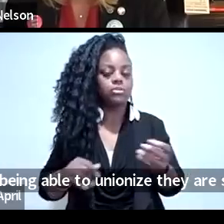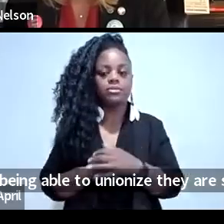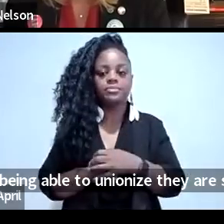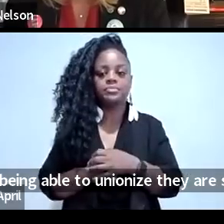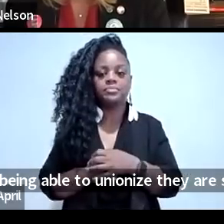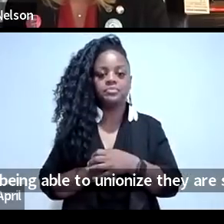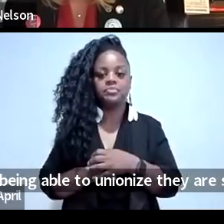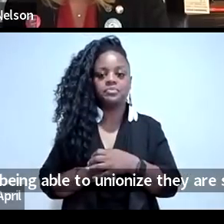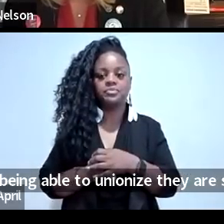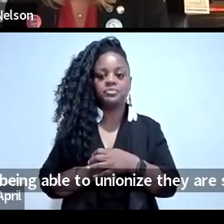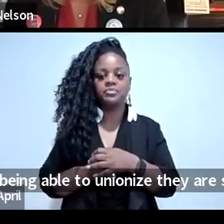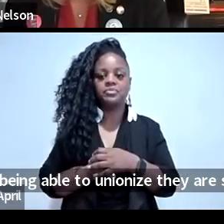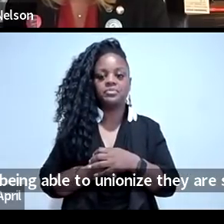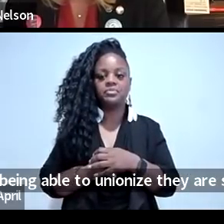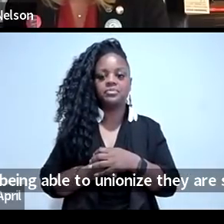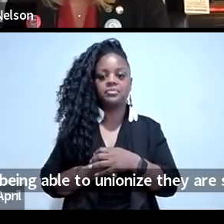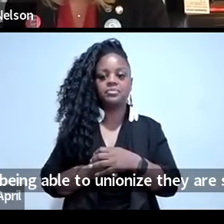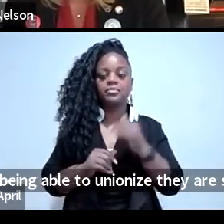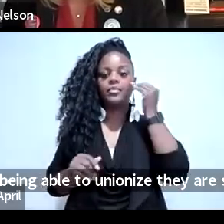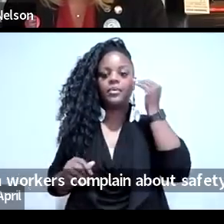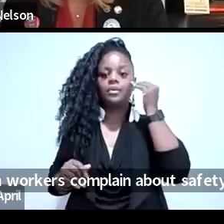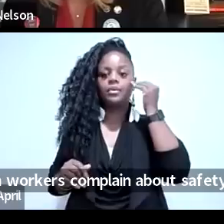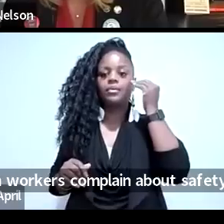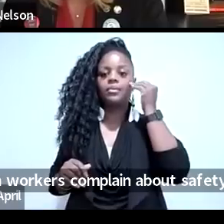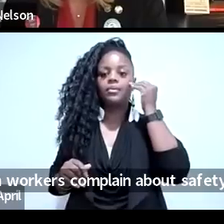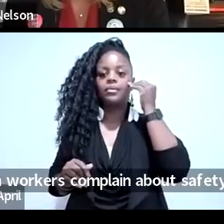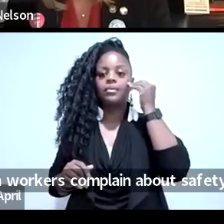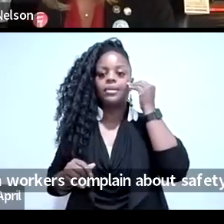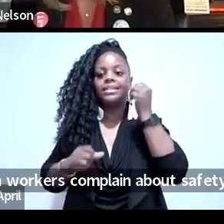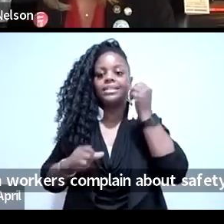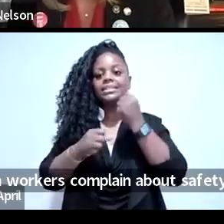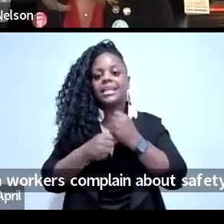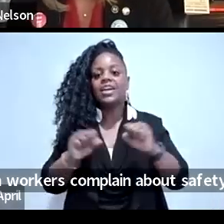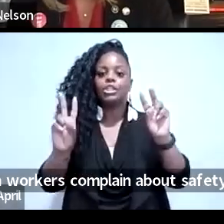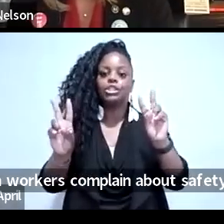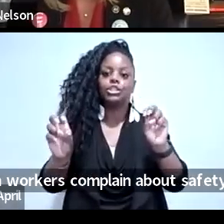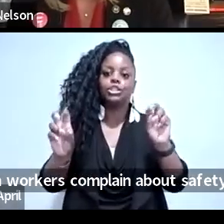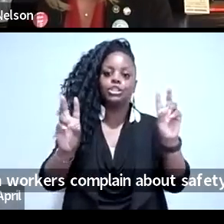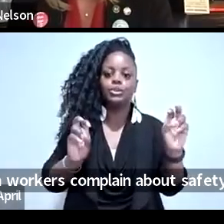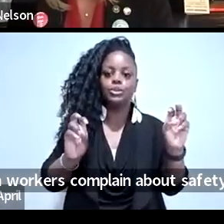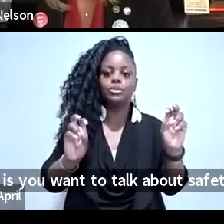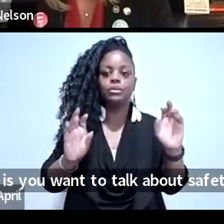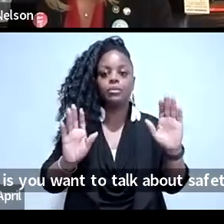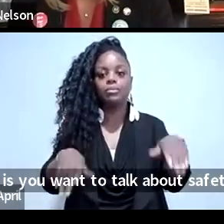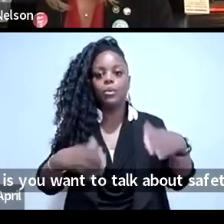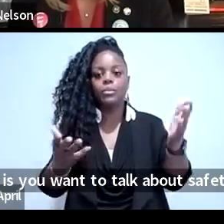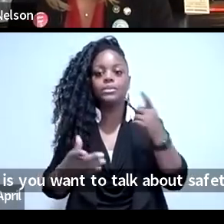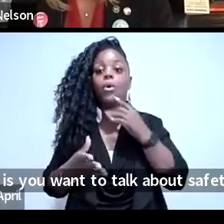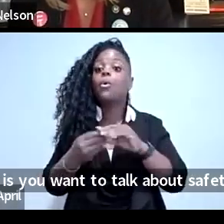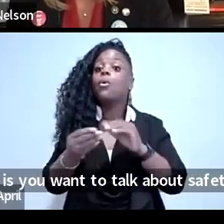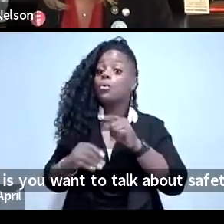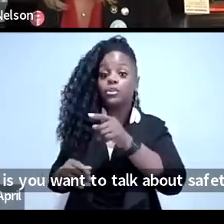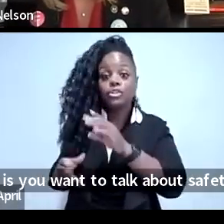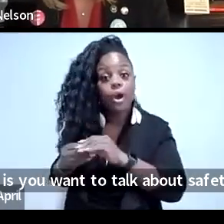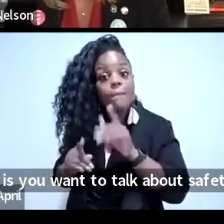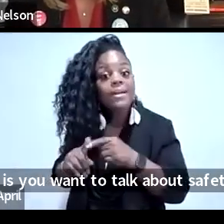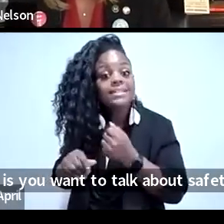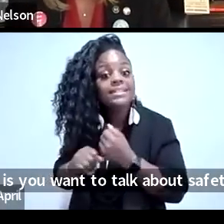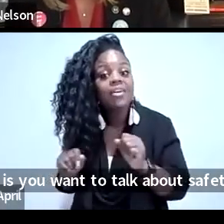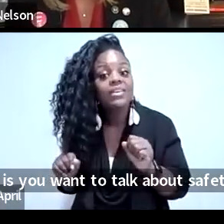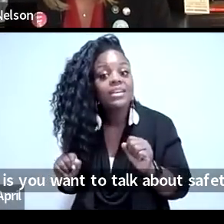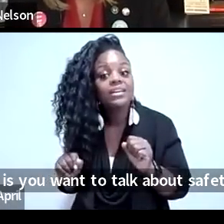that, oh, you want to talk about safety issues? Well, we'll just come in and close your store. So you be careful what you say about safety in your